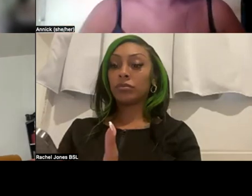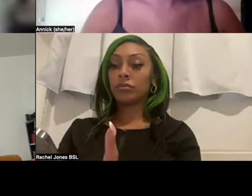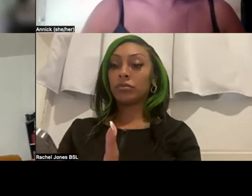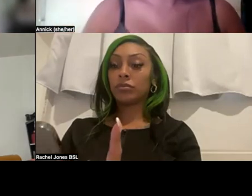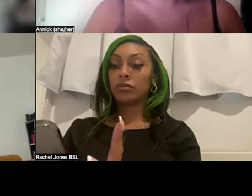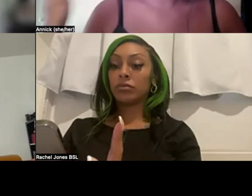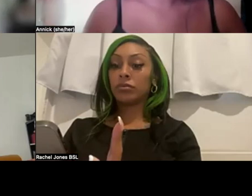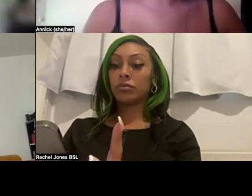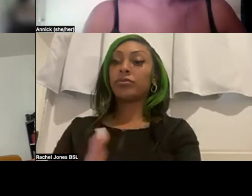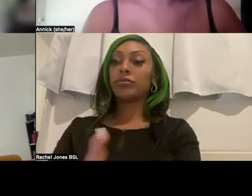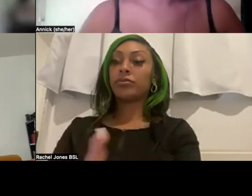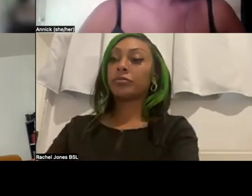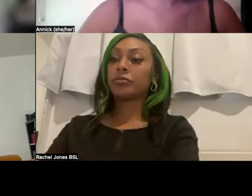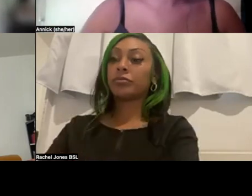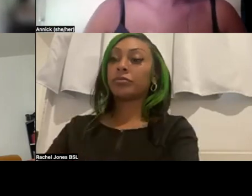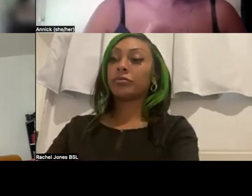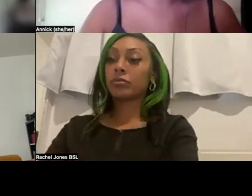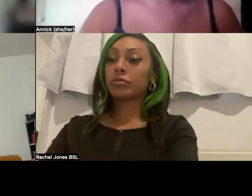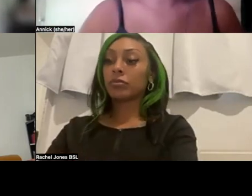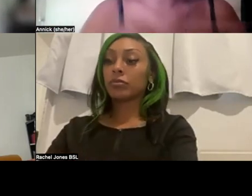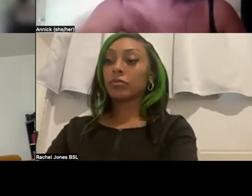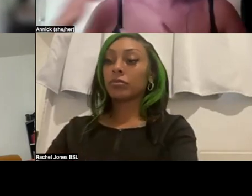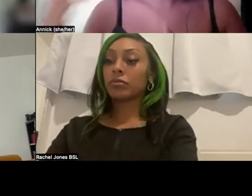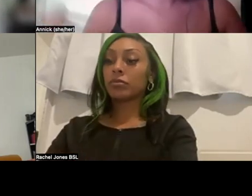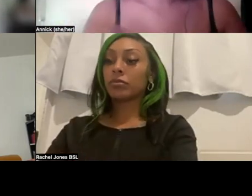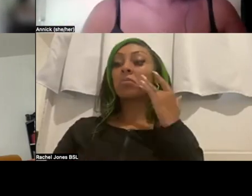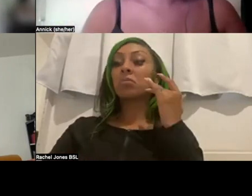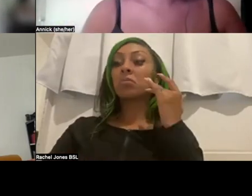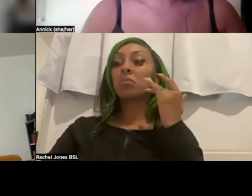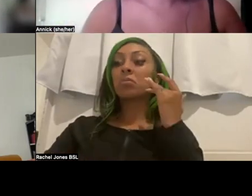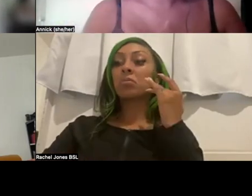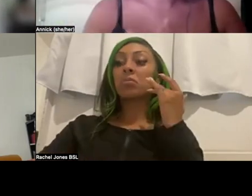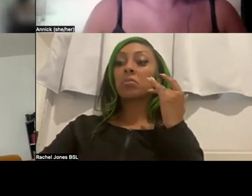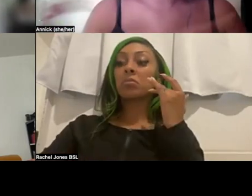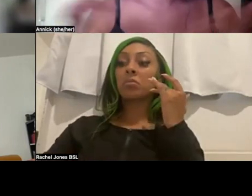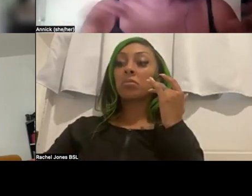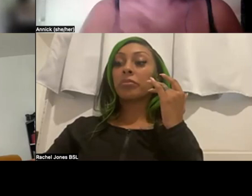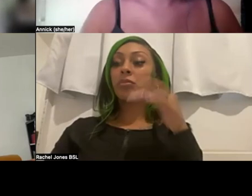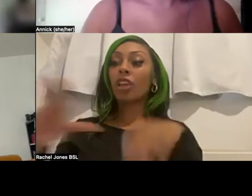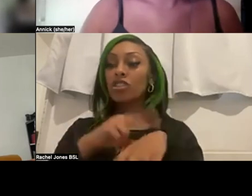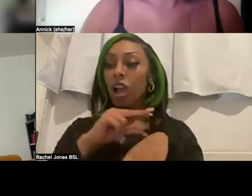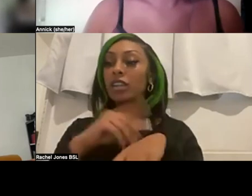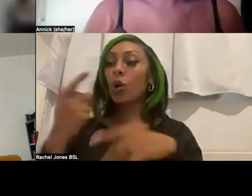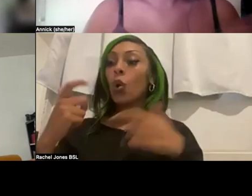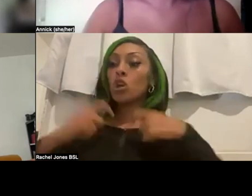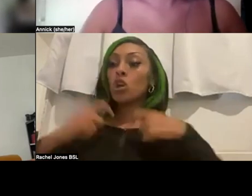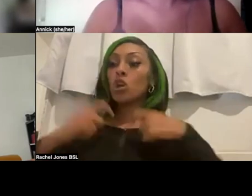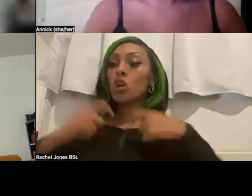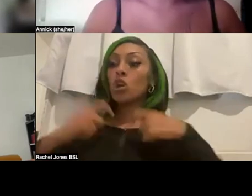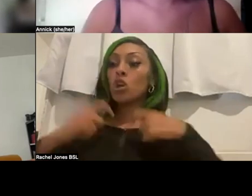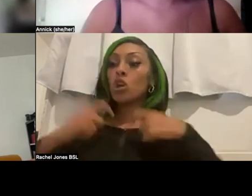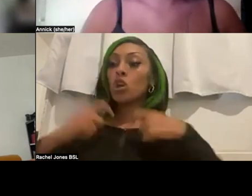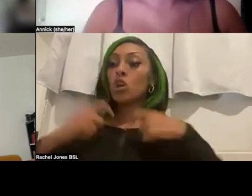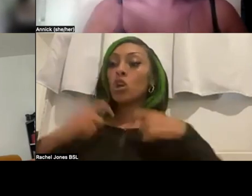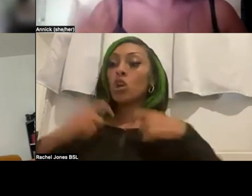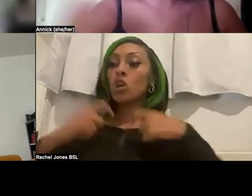them, whether it's in the doctor's office, whether it's at hospital, whether it's with the social worker there, or you know, with your benefits